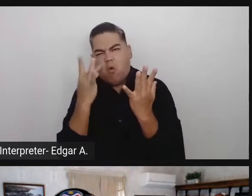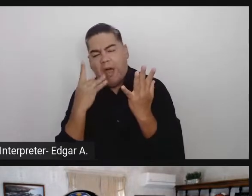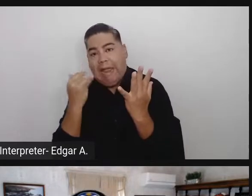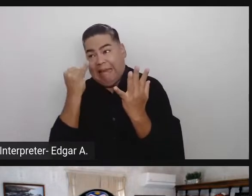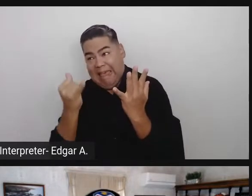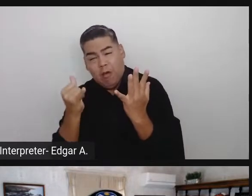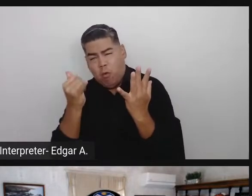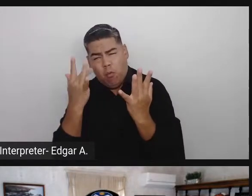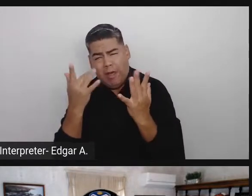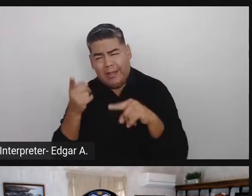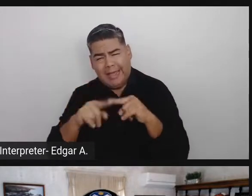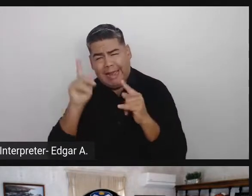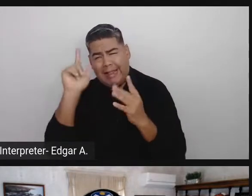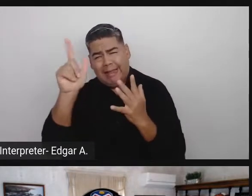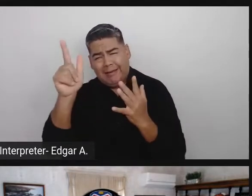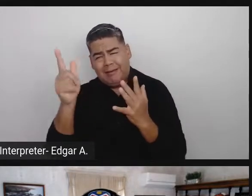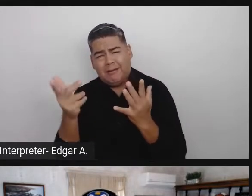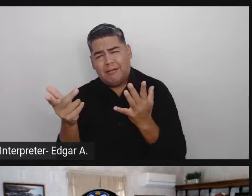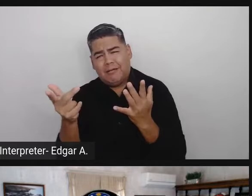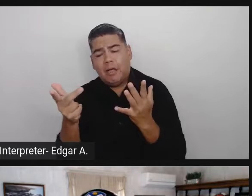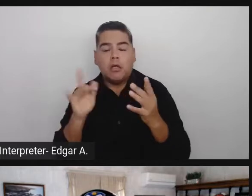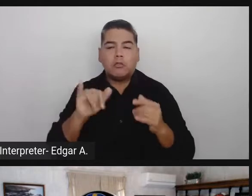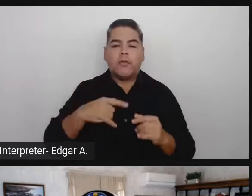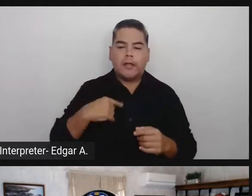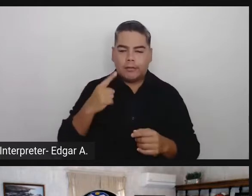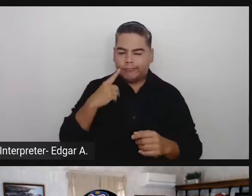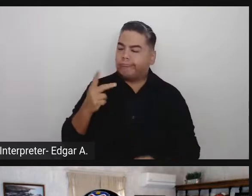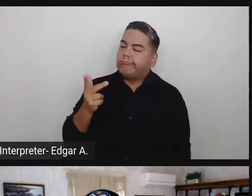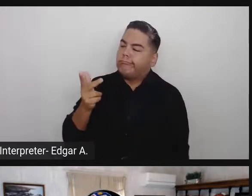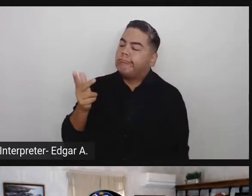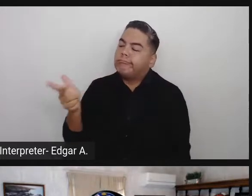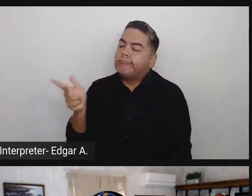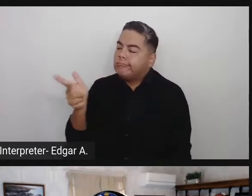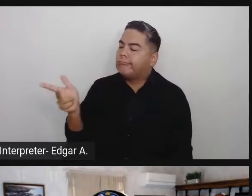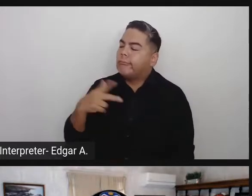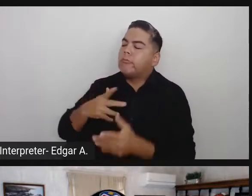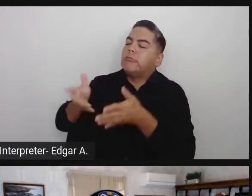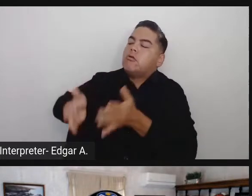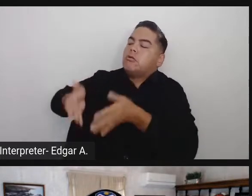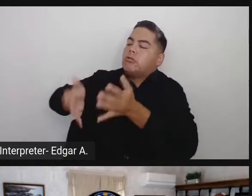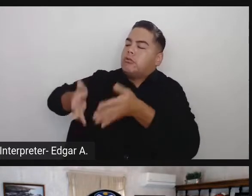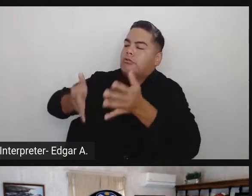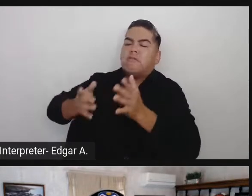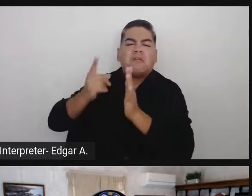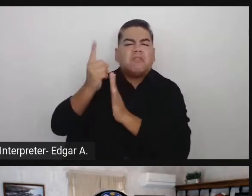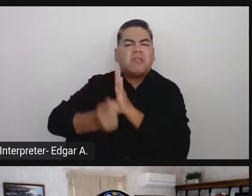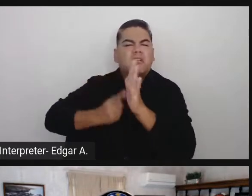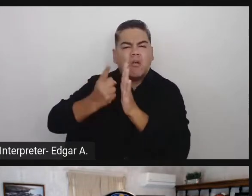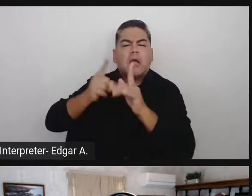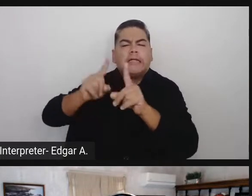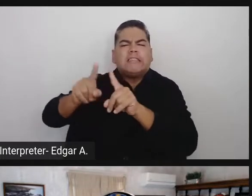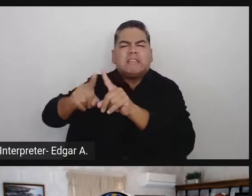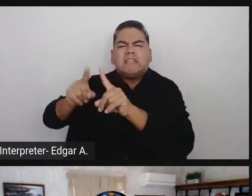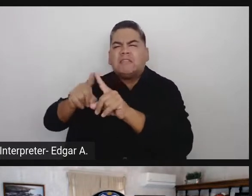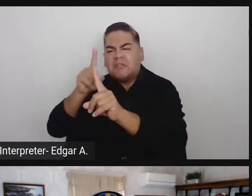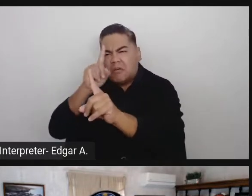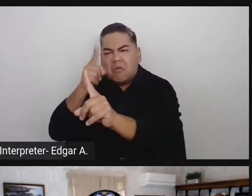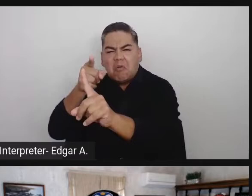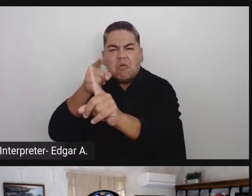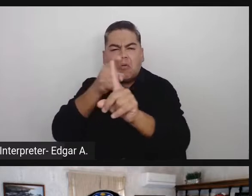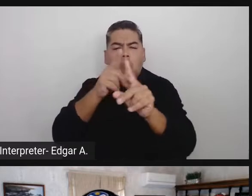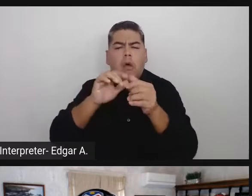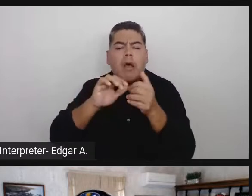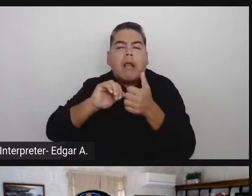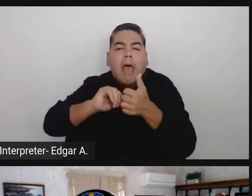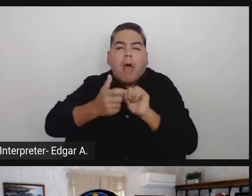later. So Chris and Colleen and I are going to chat for the next hour or so about different strategies for what I would call